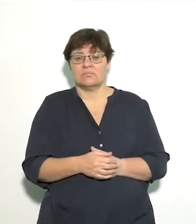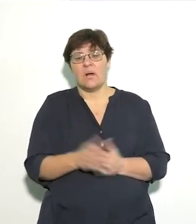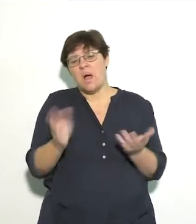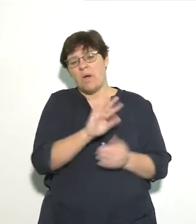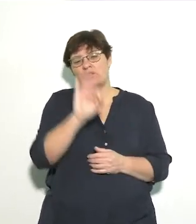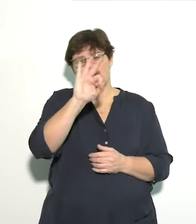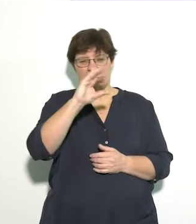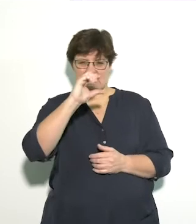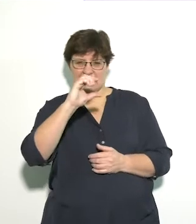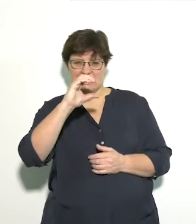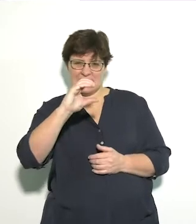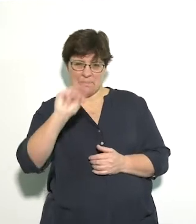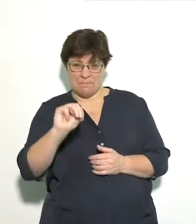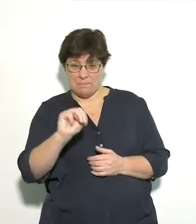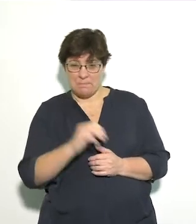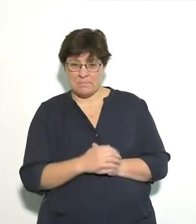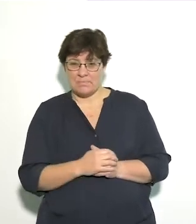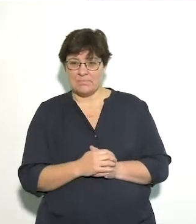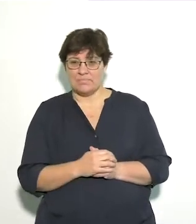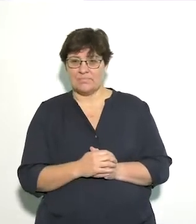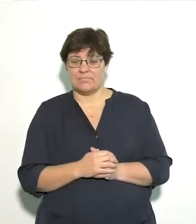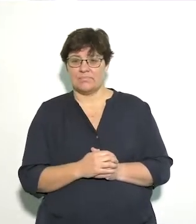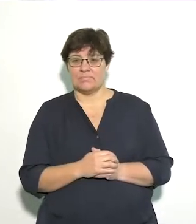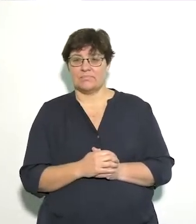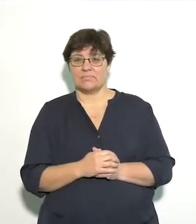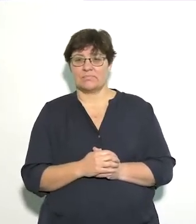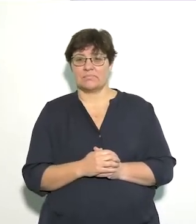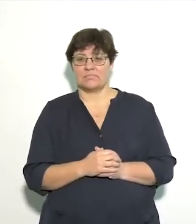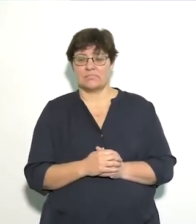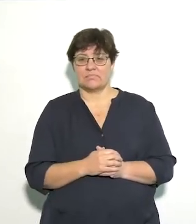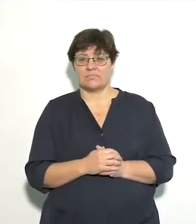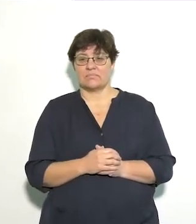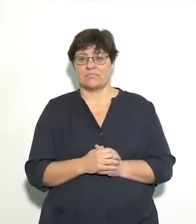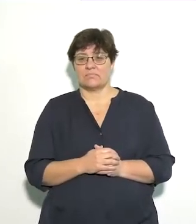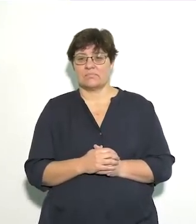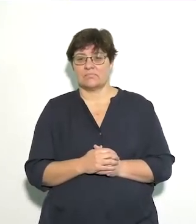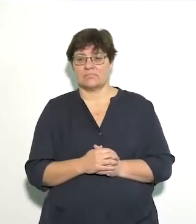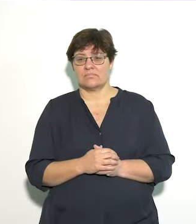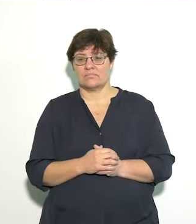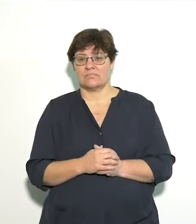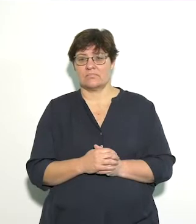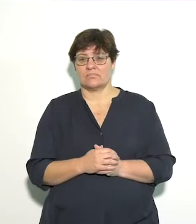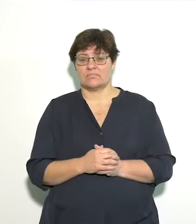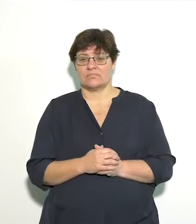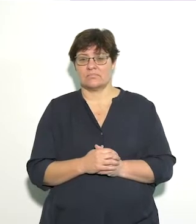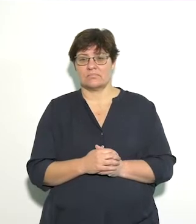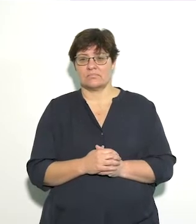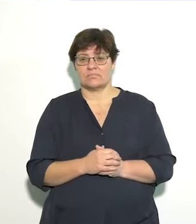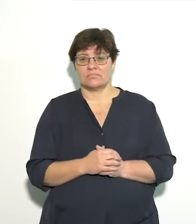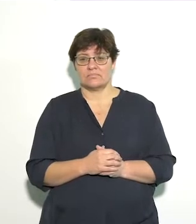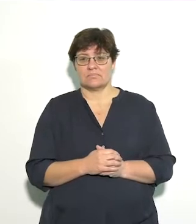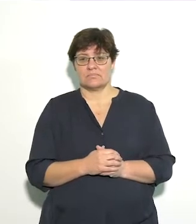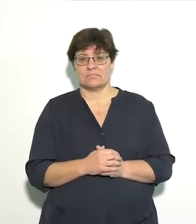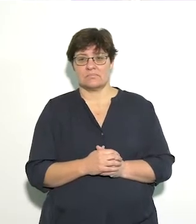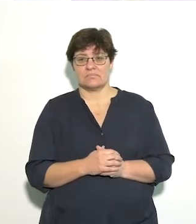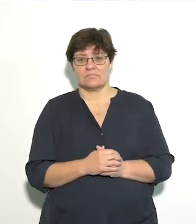just about 3 centimeters in, and about 3 centimeters after that, another 3